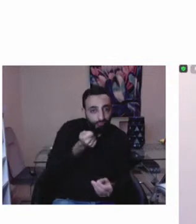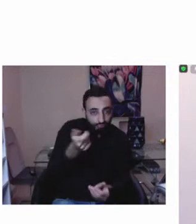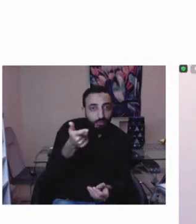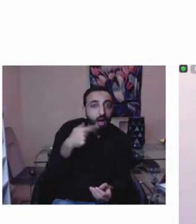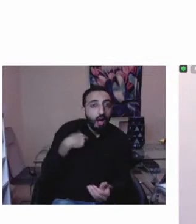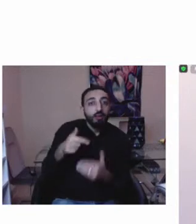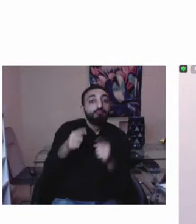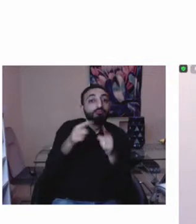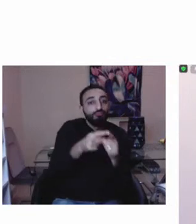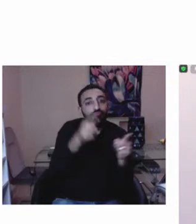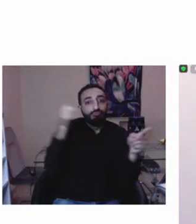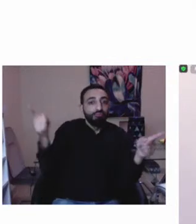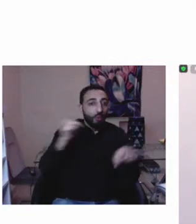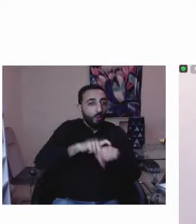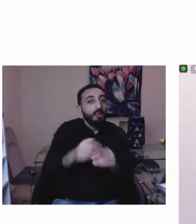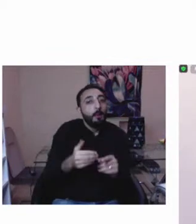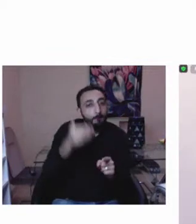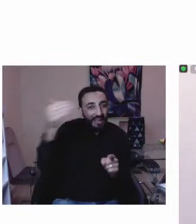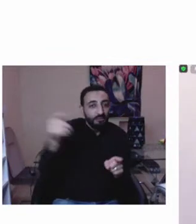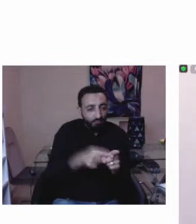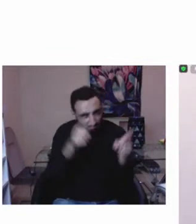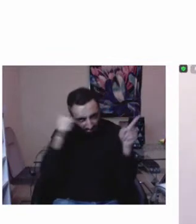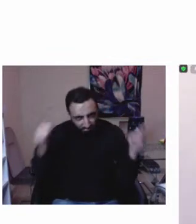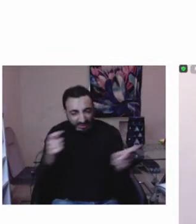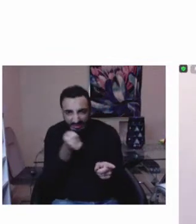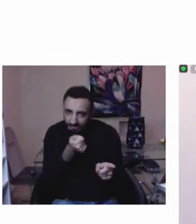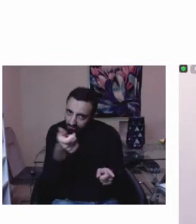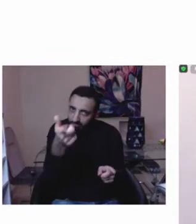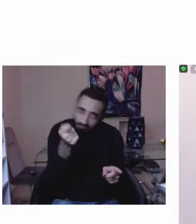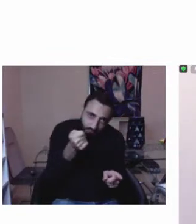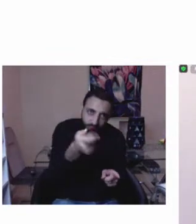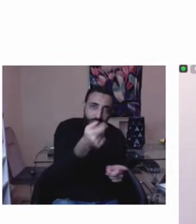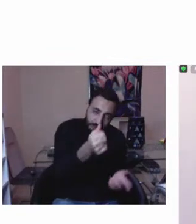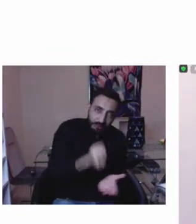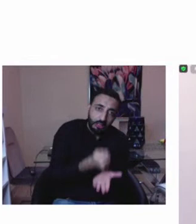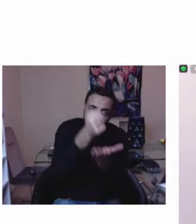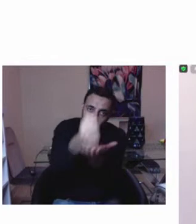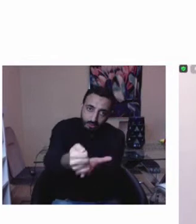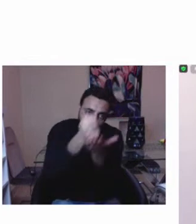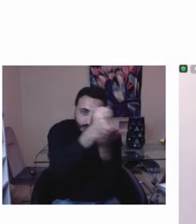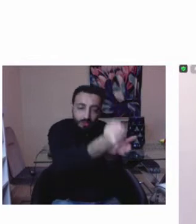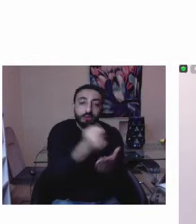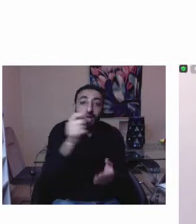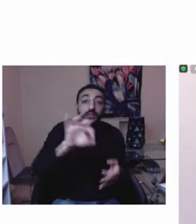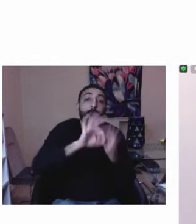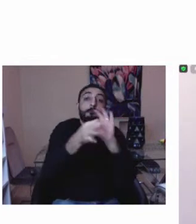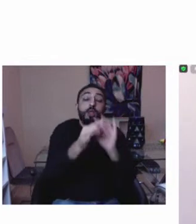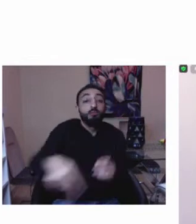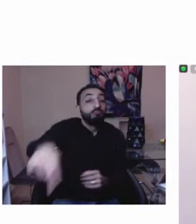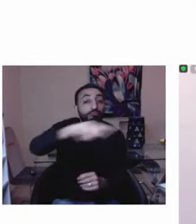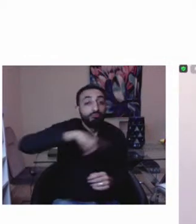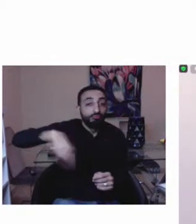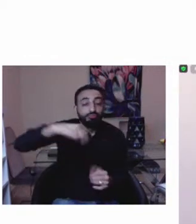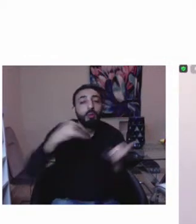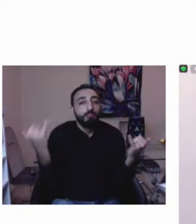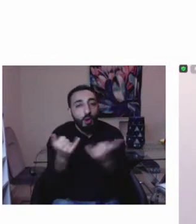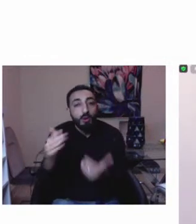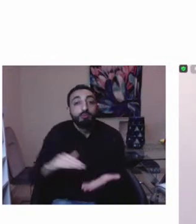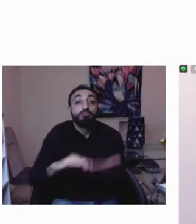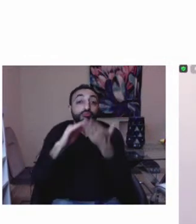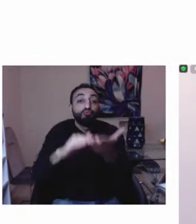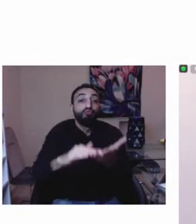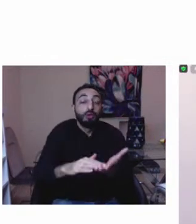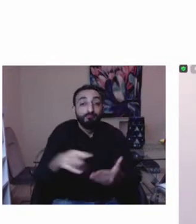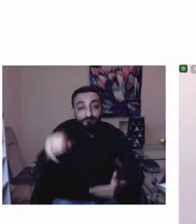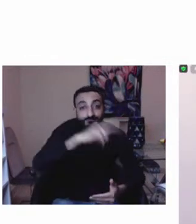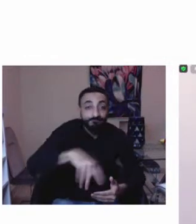peacebuilding organizations. This will support them with more sustainable, systematic, and transformative youth peacebuilding